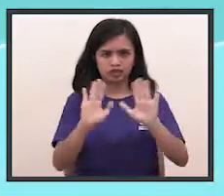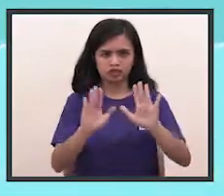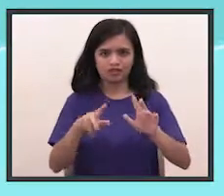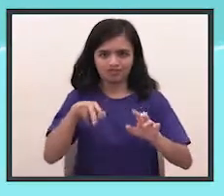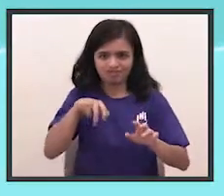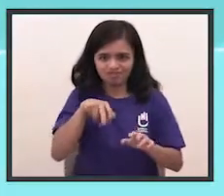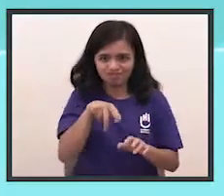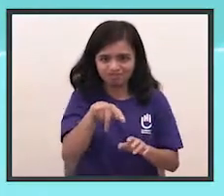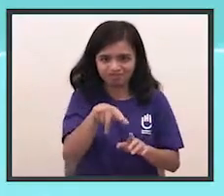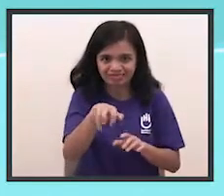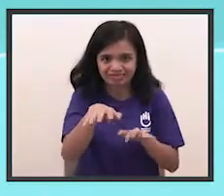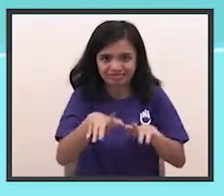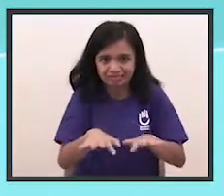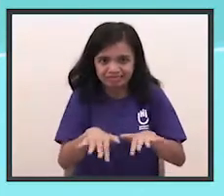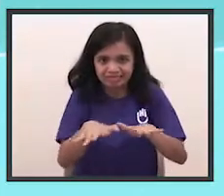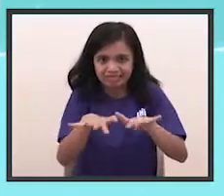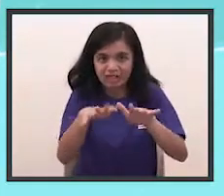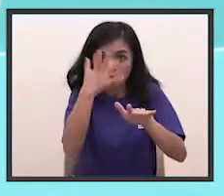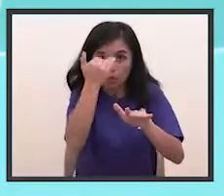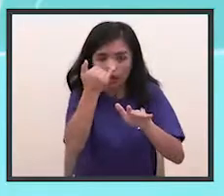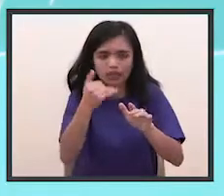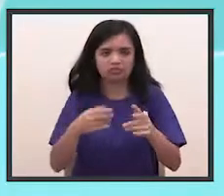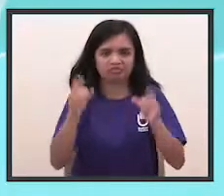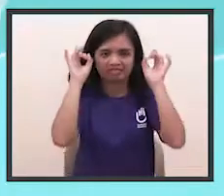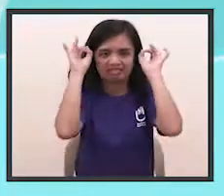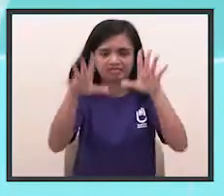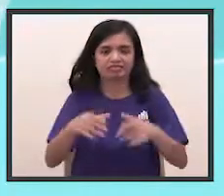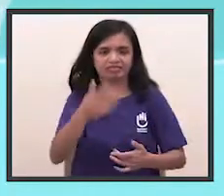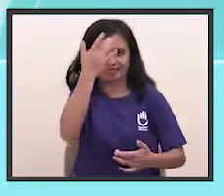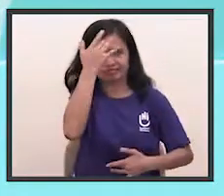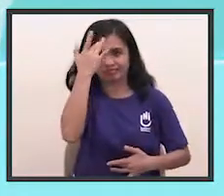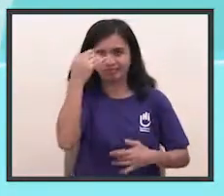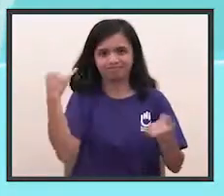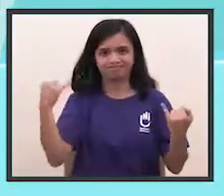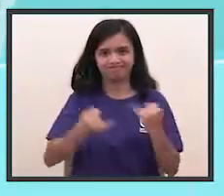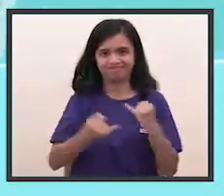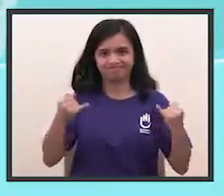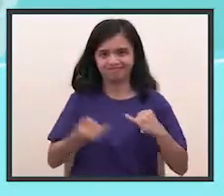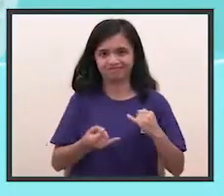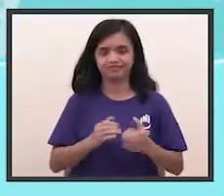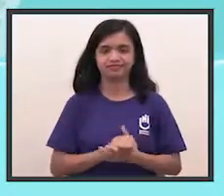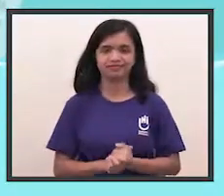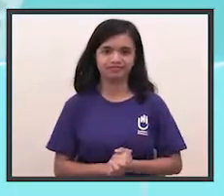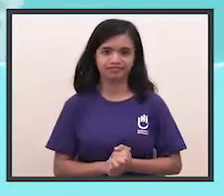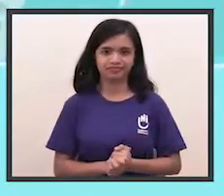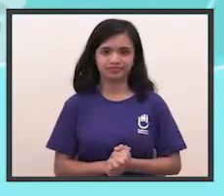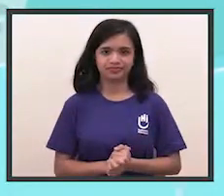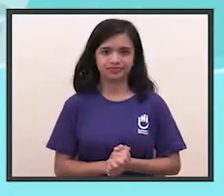Do not walk in the flowing waters to avoid injury or diseases.